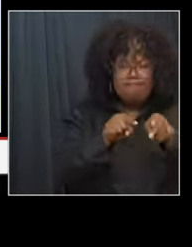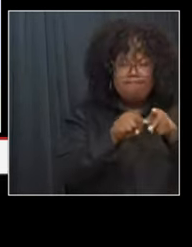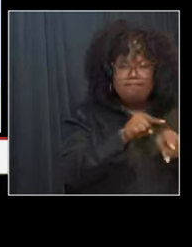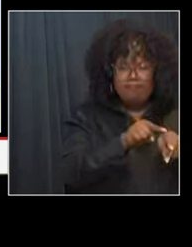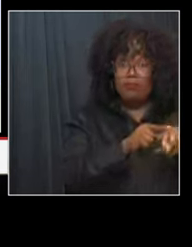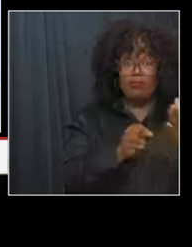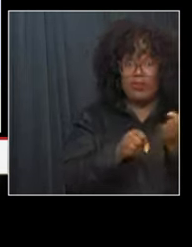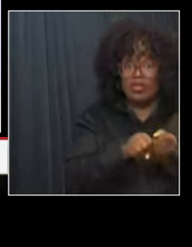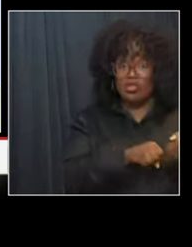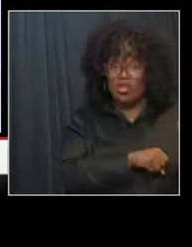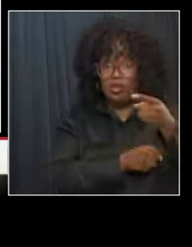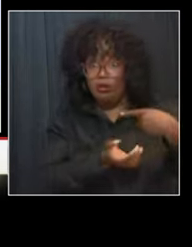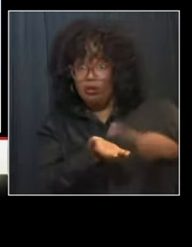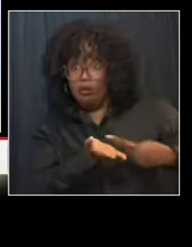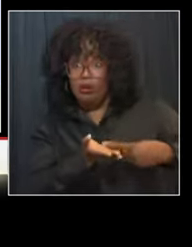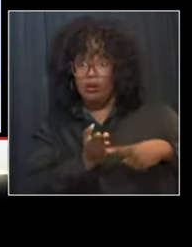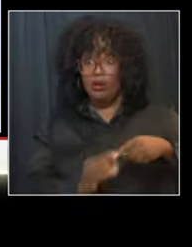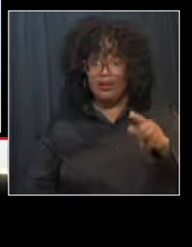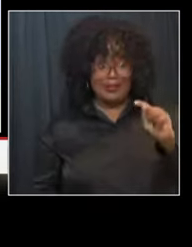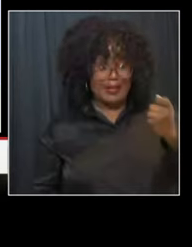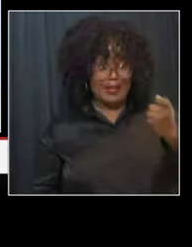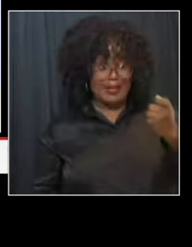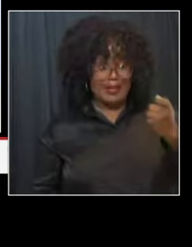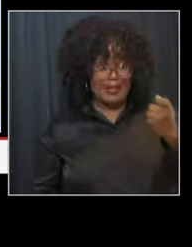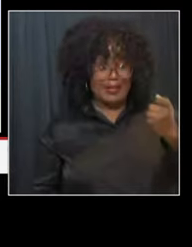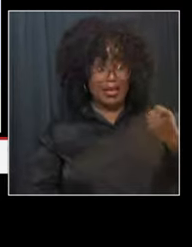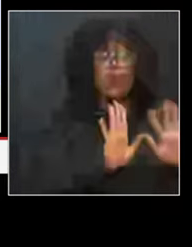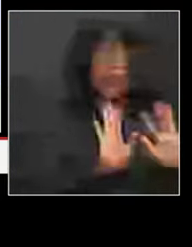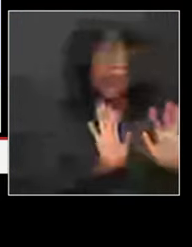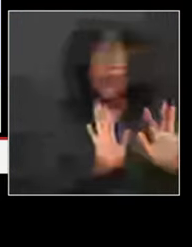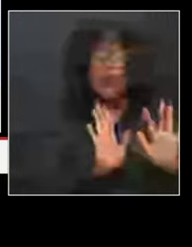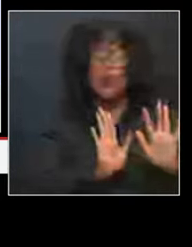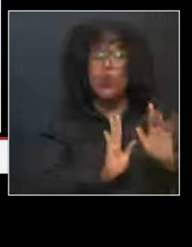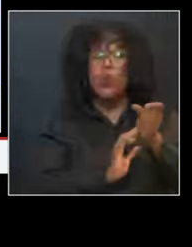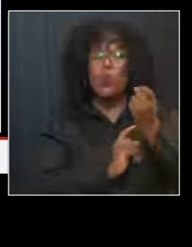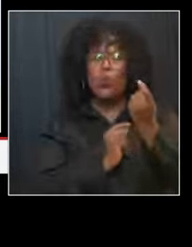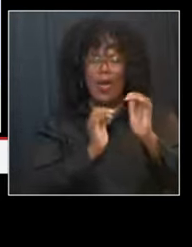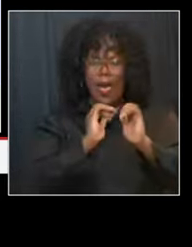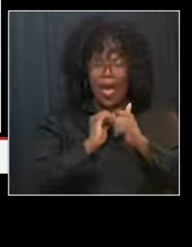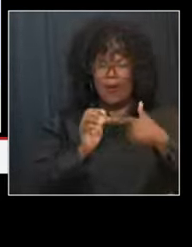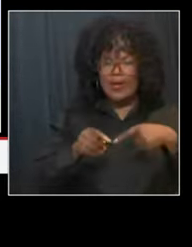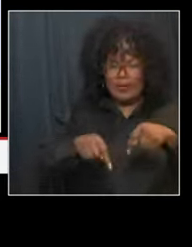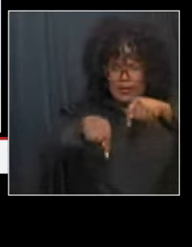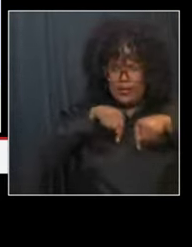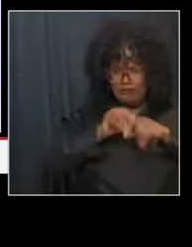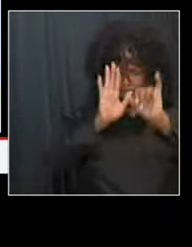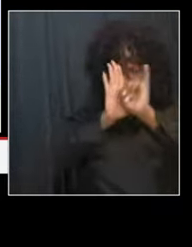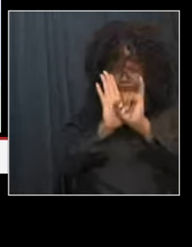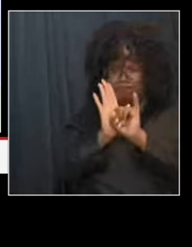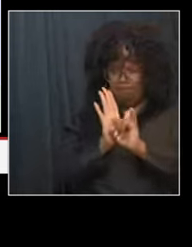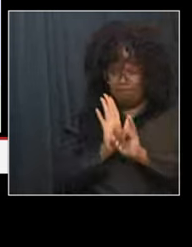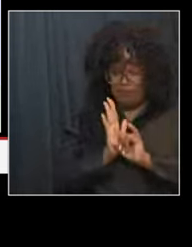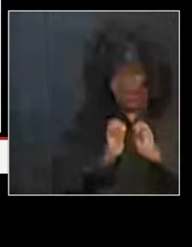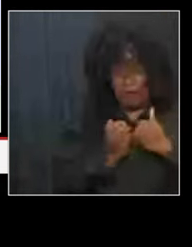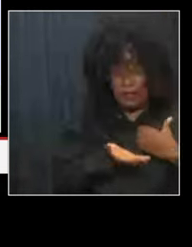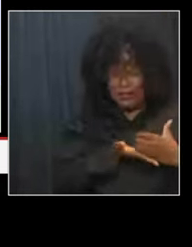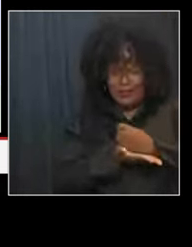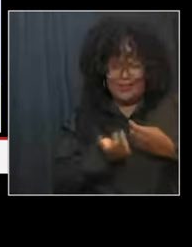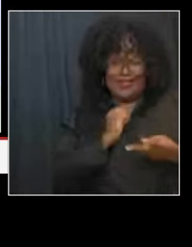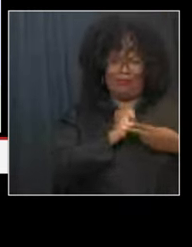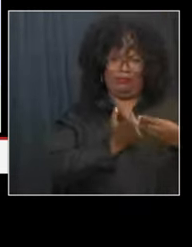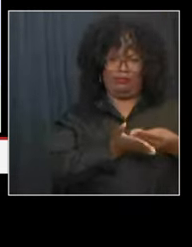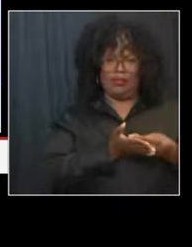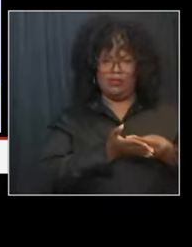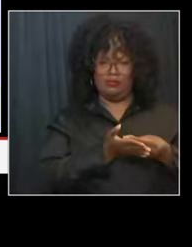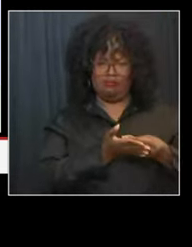about how we've identified inefficiencies and are using that to fund core programs of the city. Right, thank you. And respectfully, Council Member,